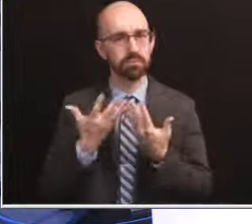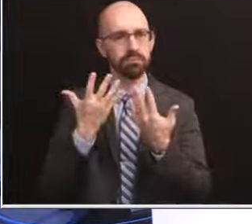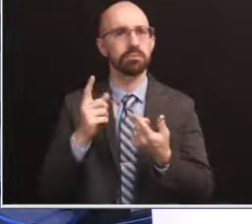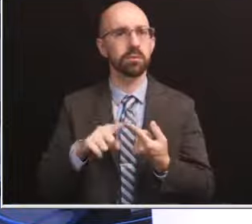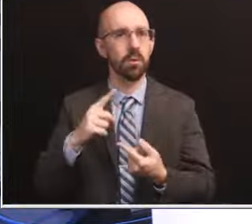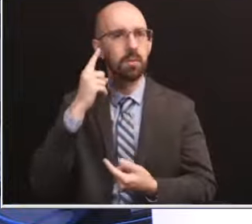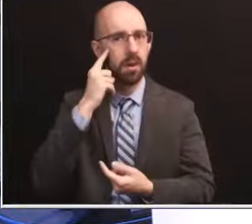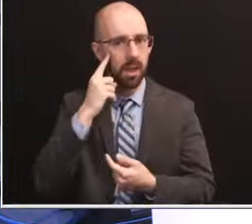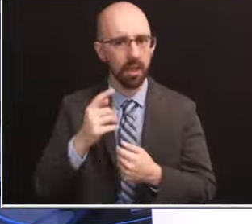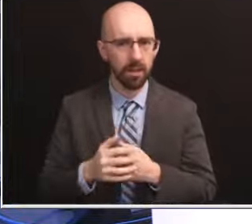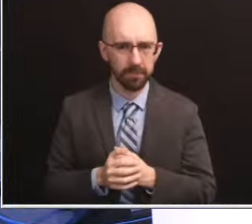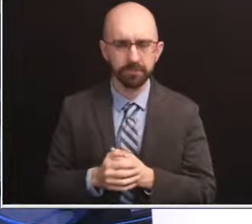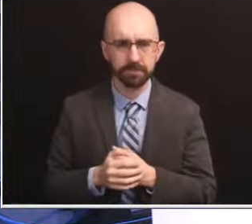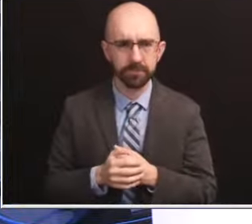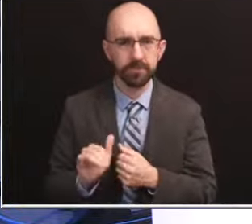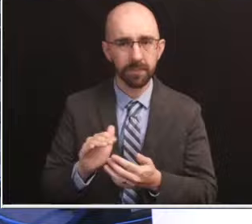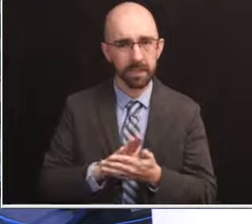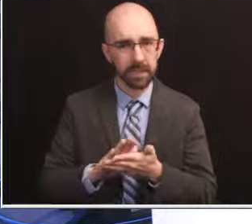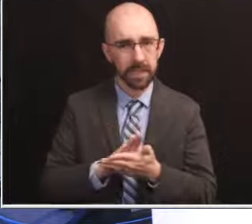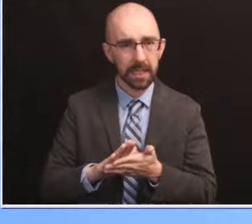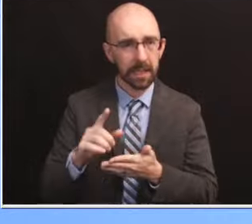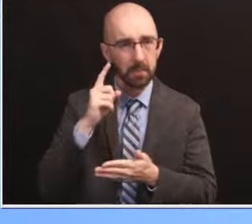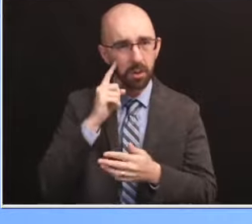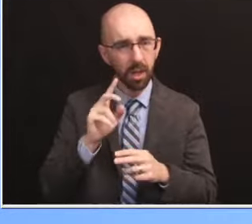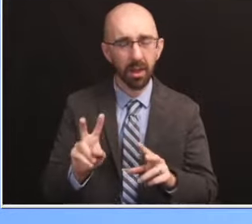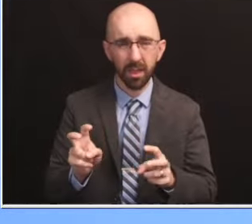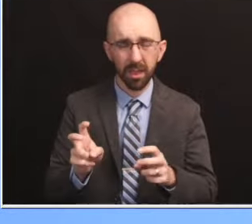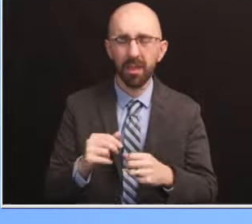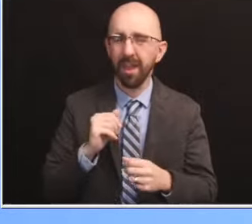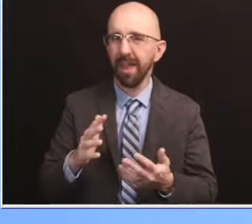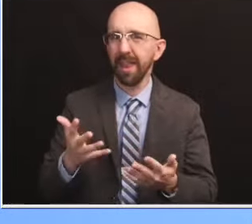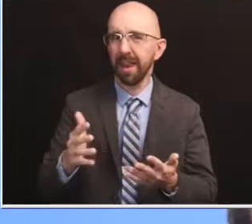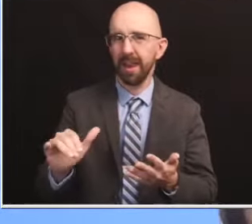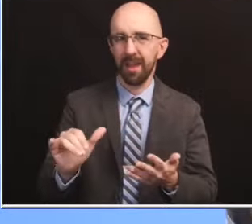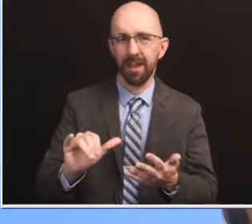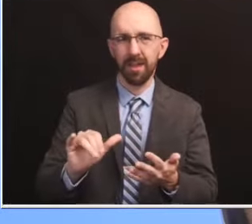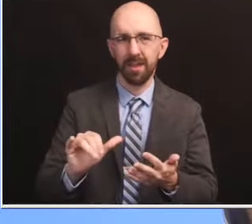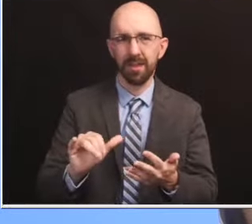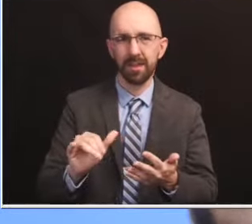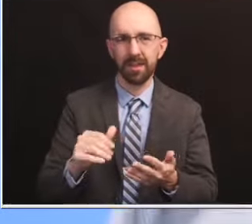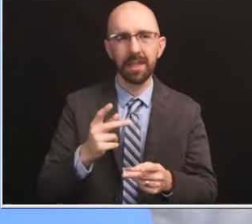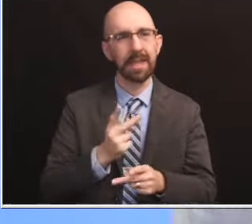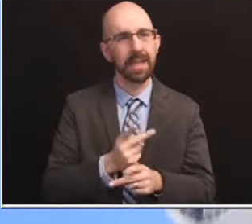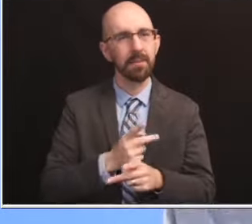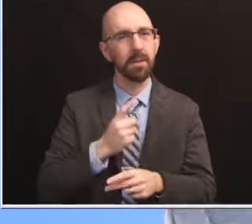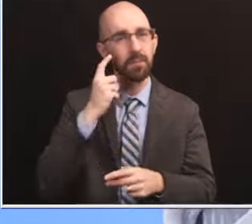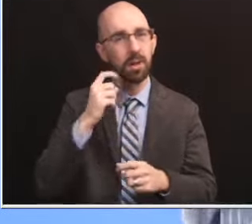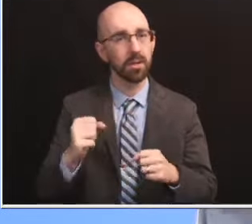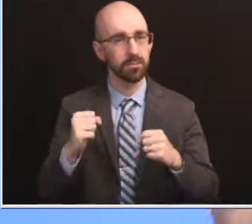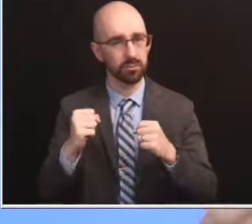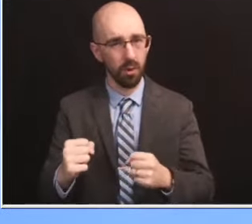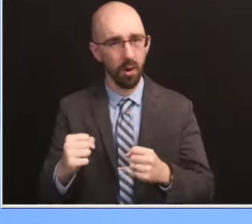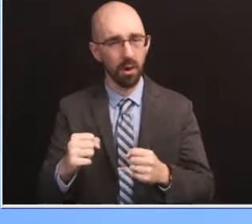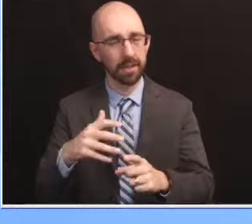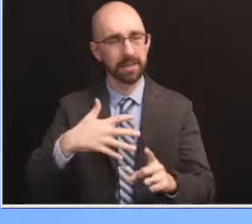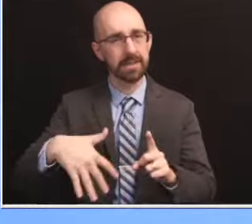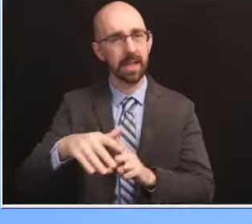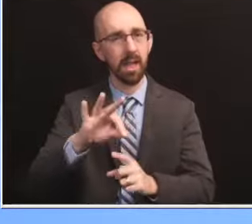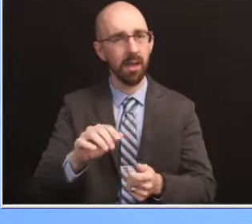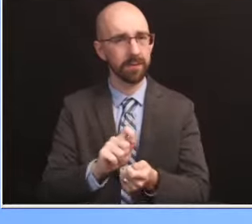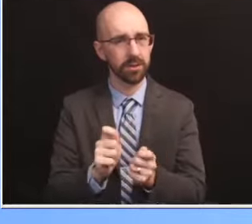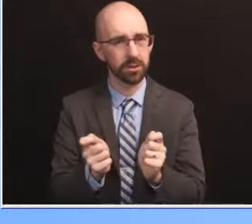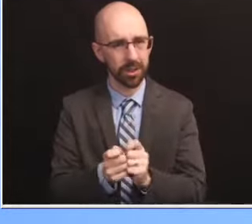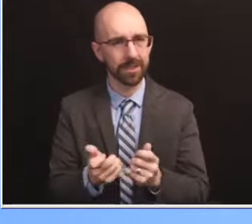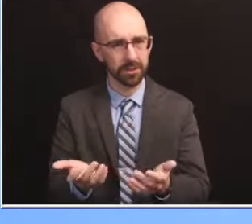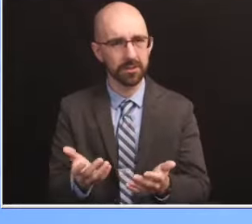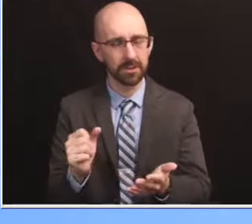cleaning the brain? Well, I kind of think of it as kind of like, is it keeping the brain strong in the setting of changes, right? So it